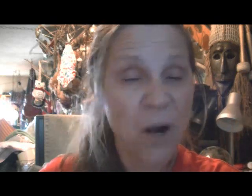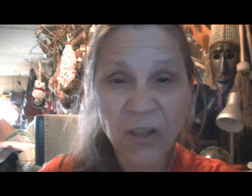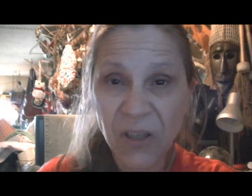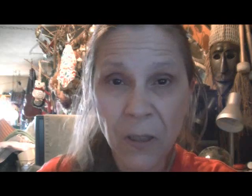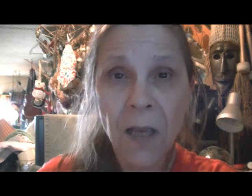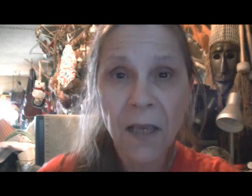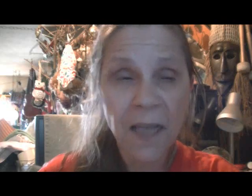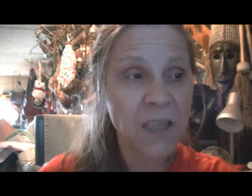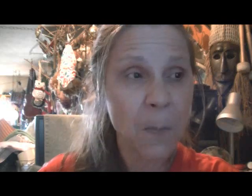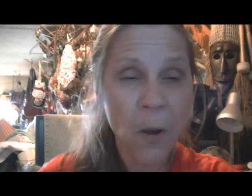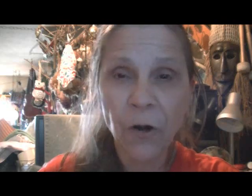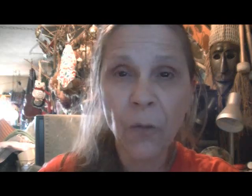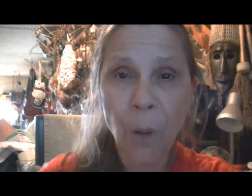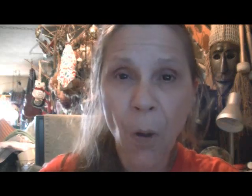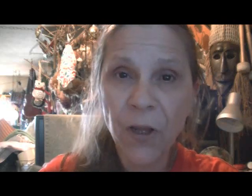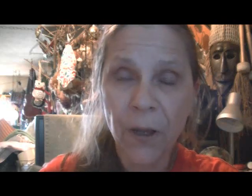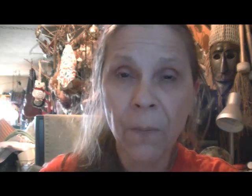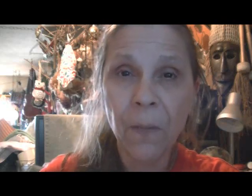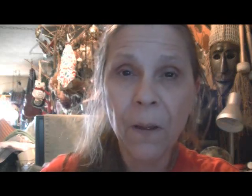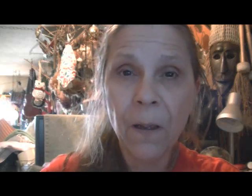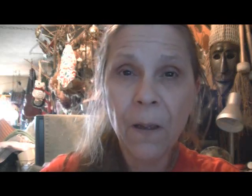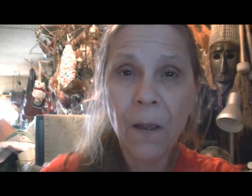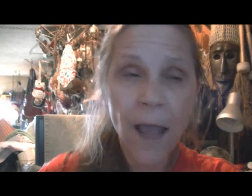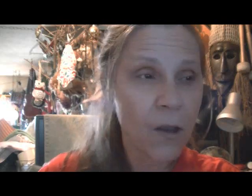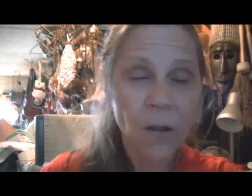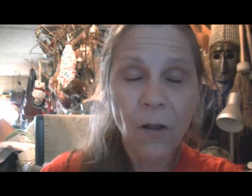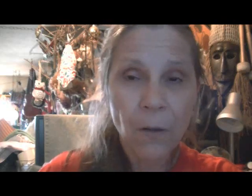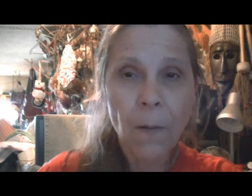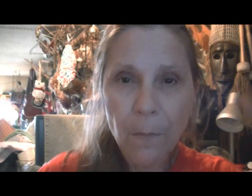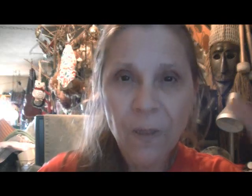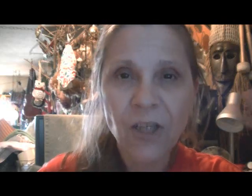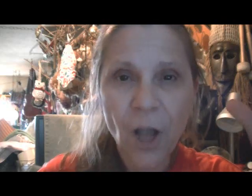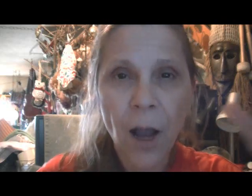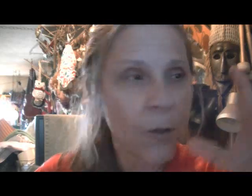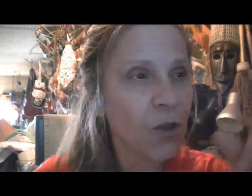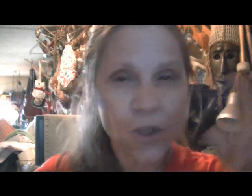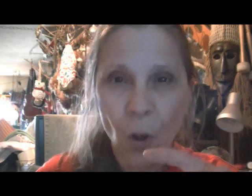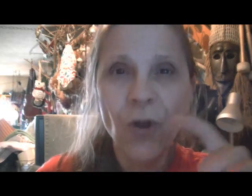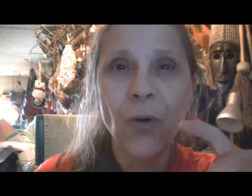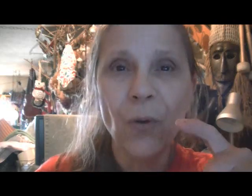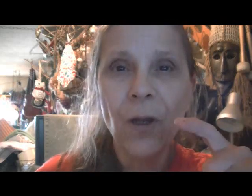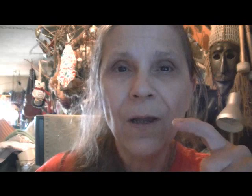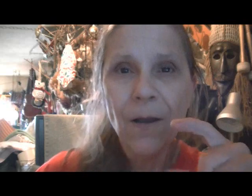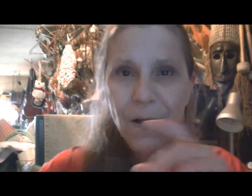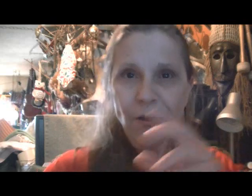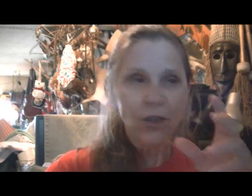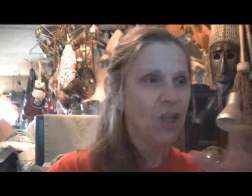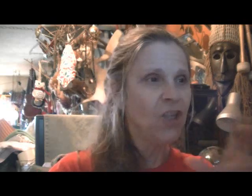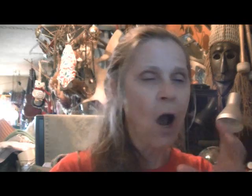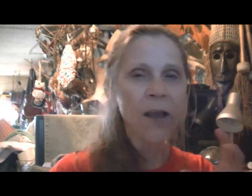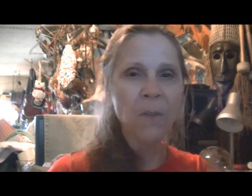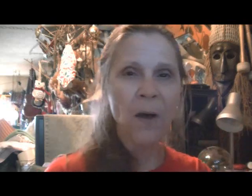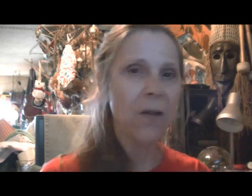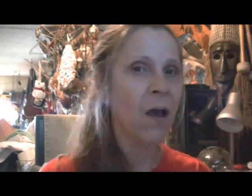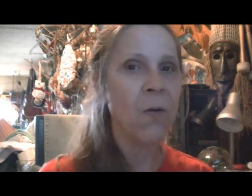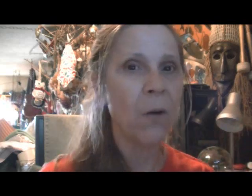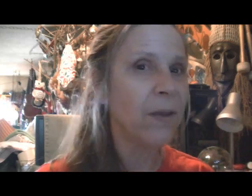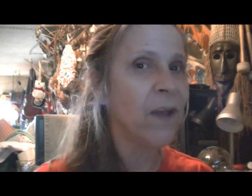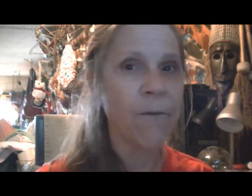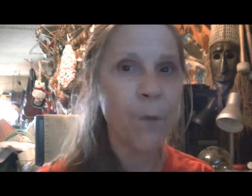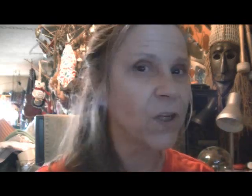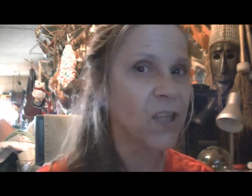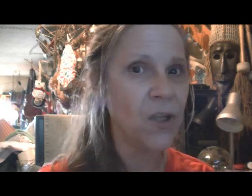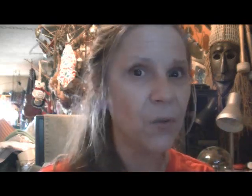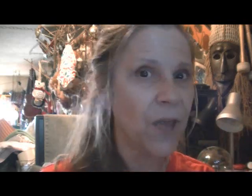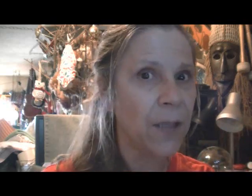this person gets up on her podium, and because I'm going to show you, she's talking about, oh, well,